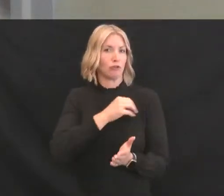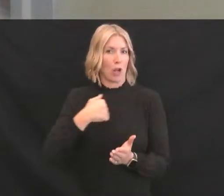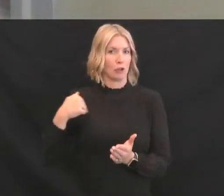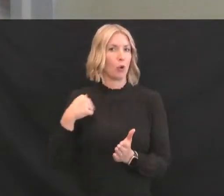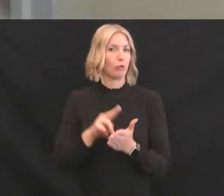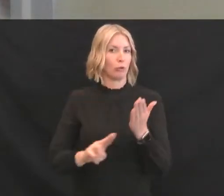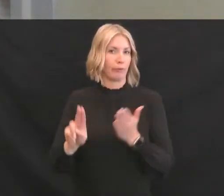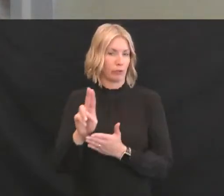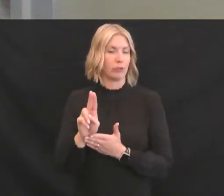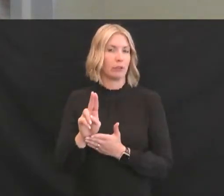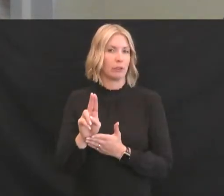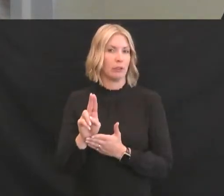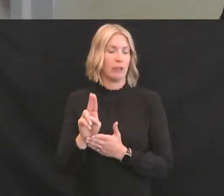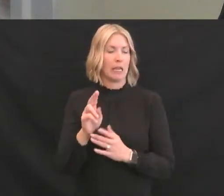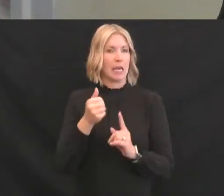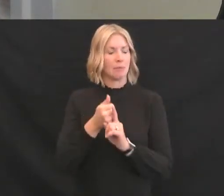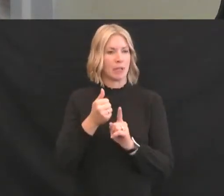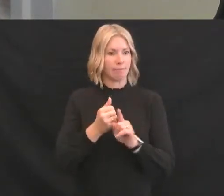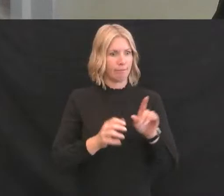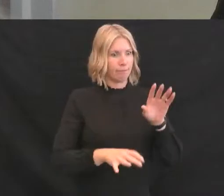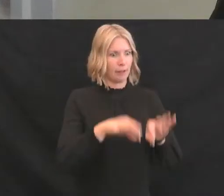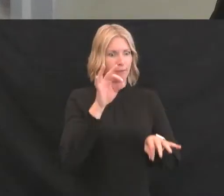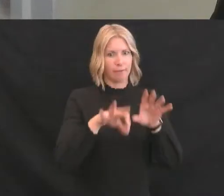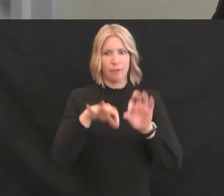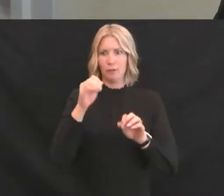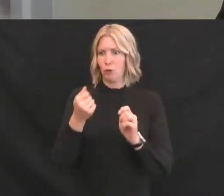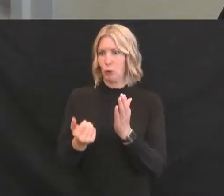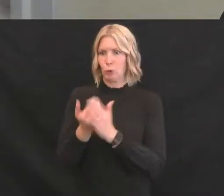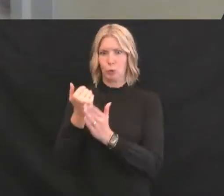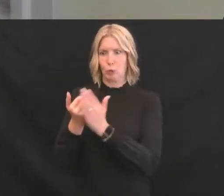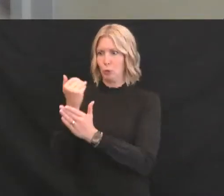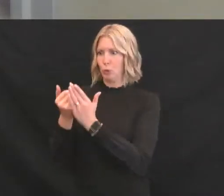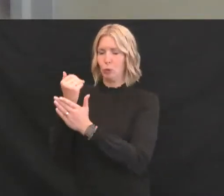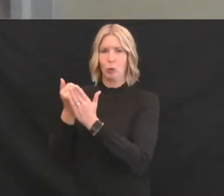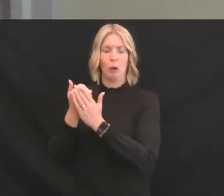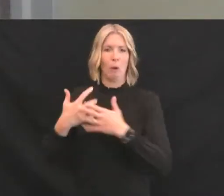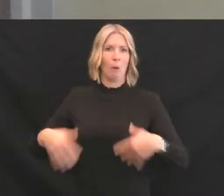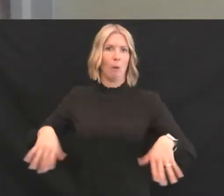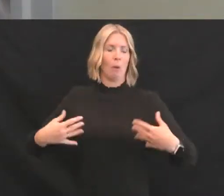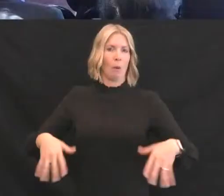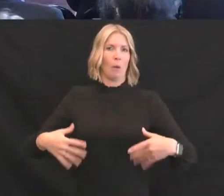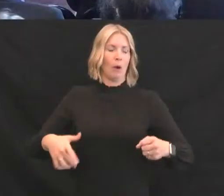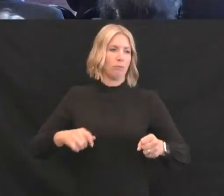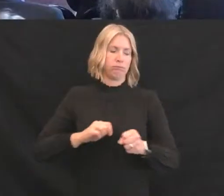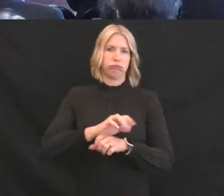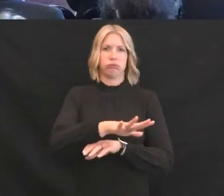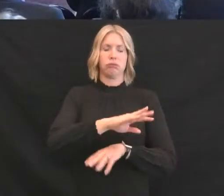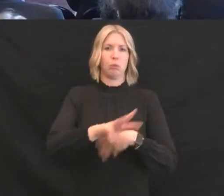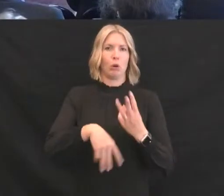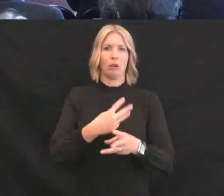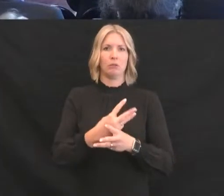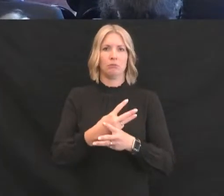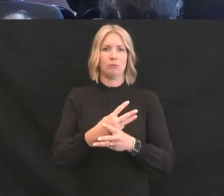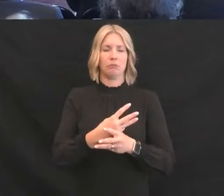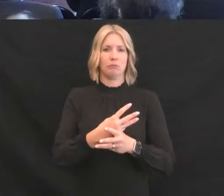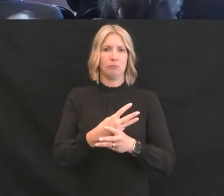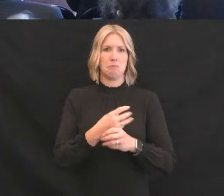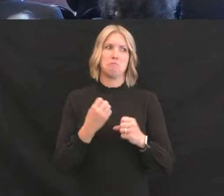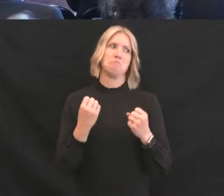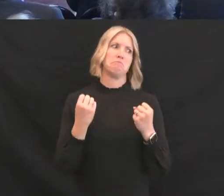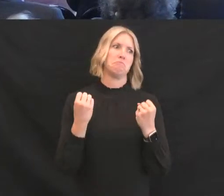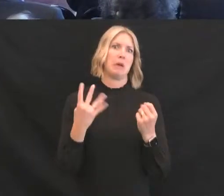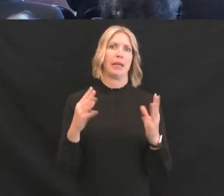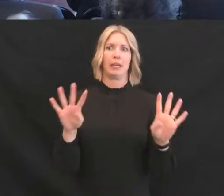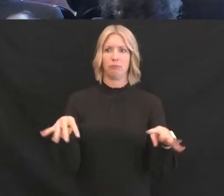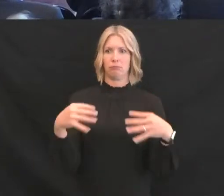and leadership has had a profound impact on patients around the world. He is well recognized for his